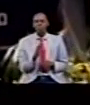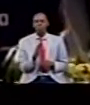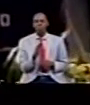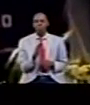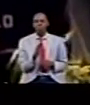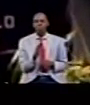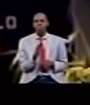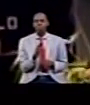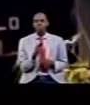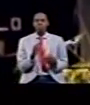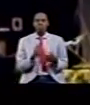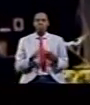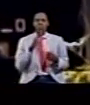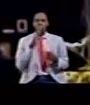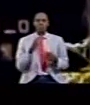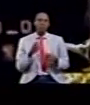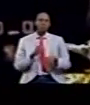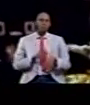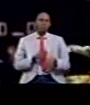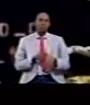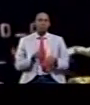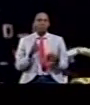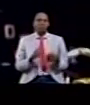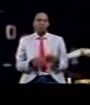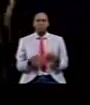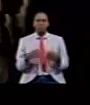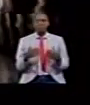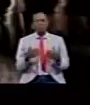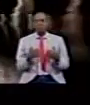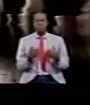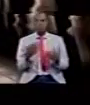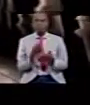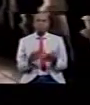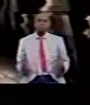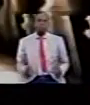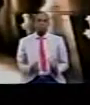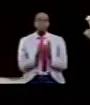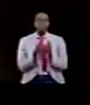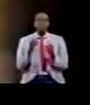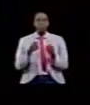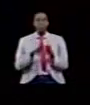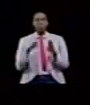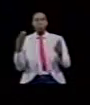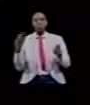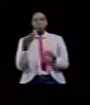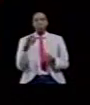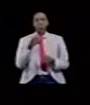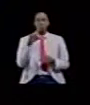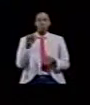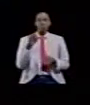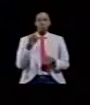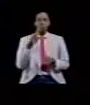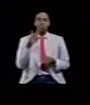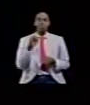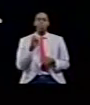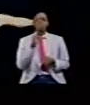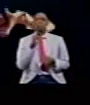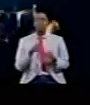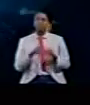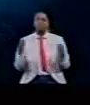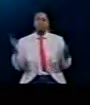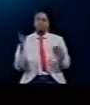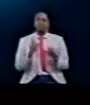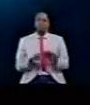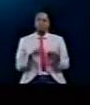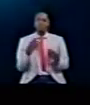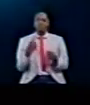God help us dependable parents, dependable husband, dependable fathers. In the name of Jesus Christ, oh God, open